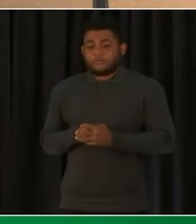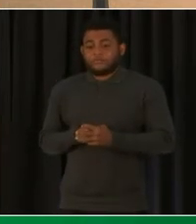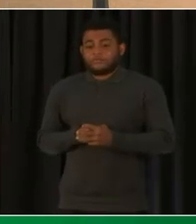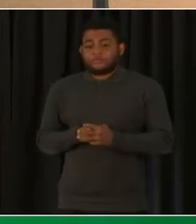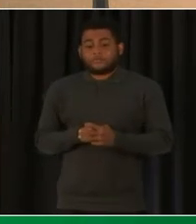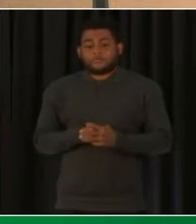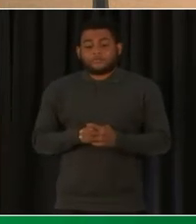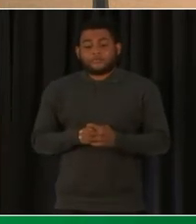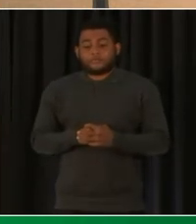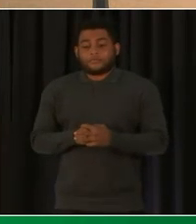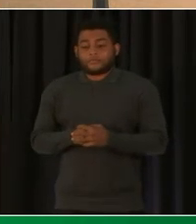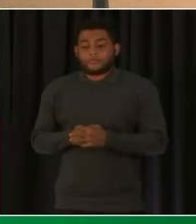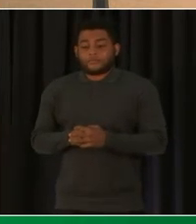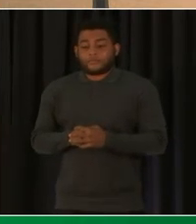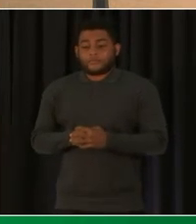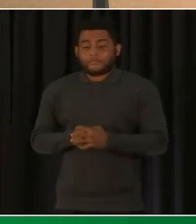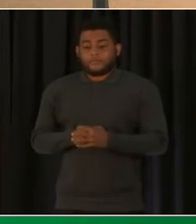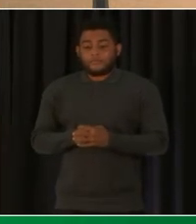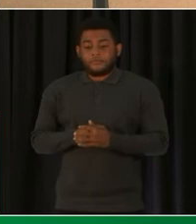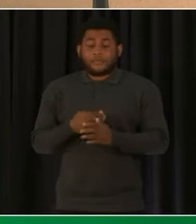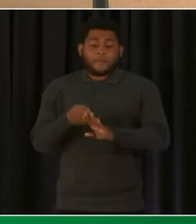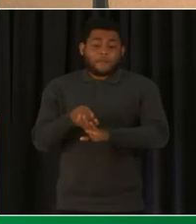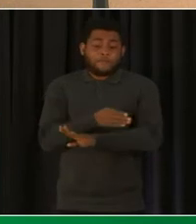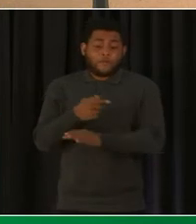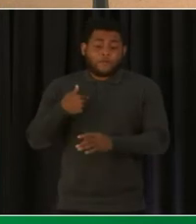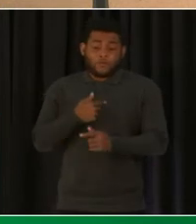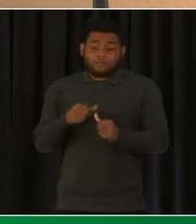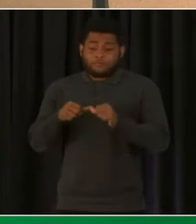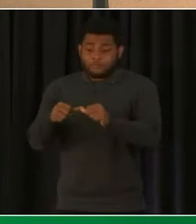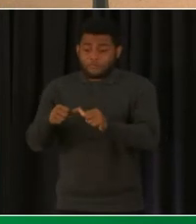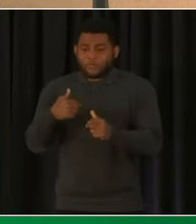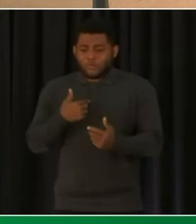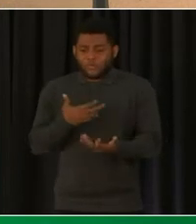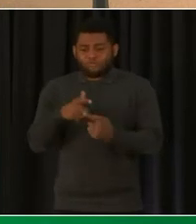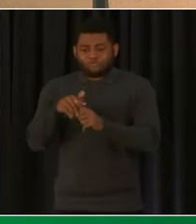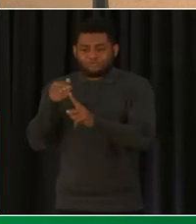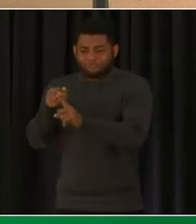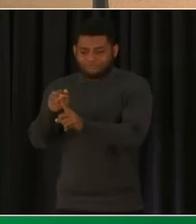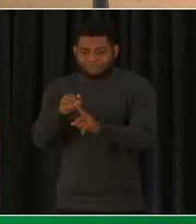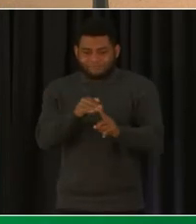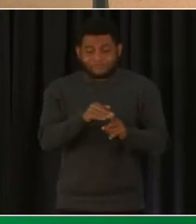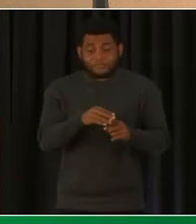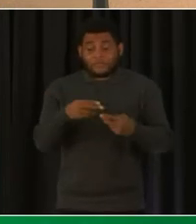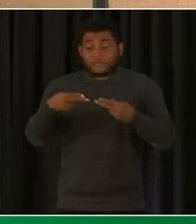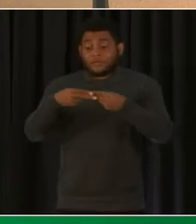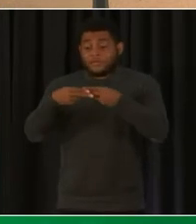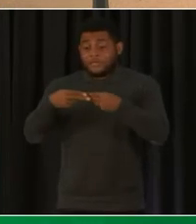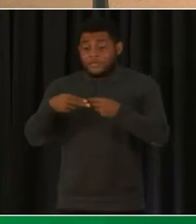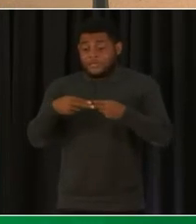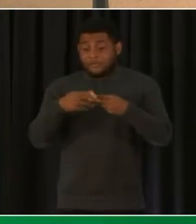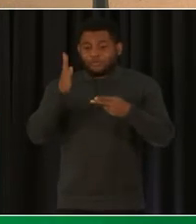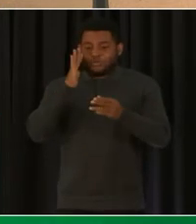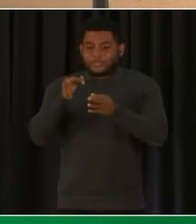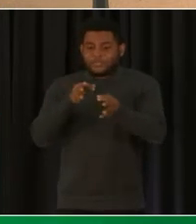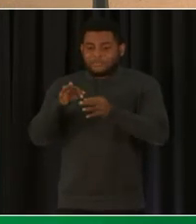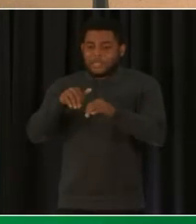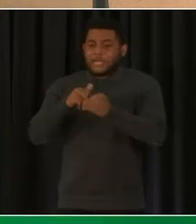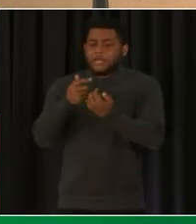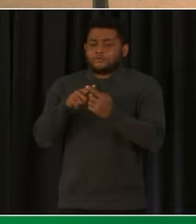everyone that this is one piece of the pie. In this slide, we provide an overview of how we report and